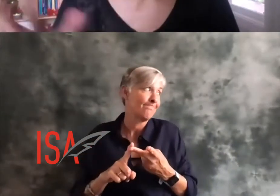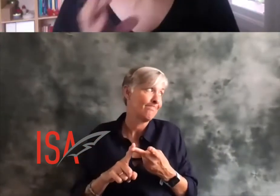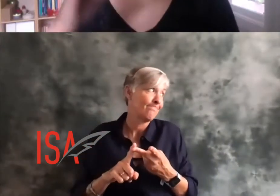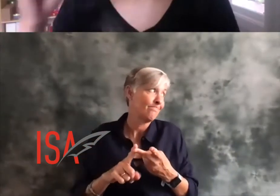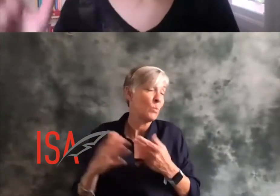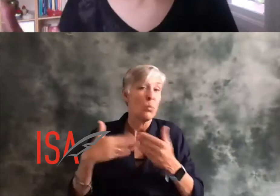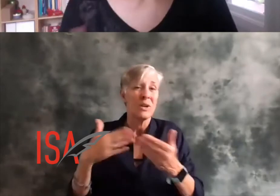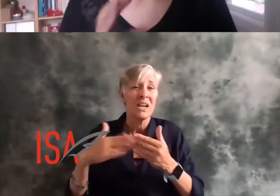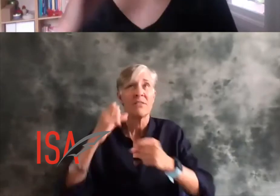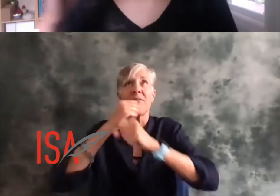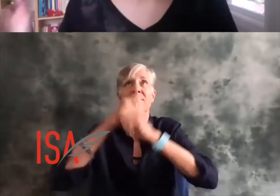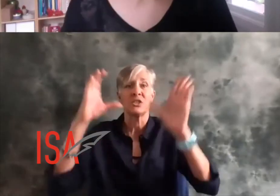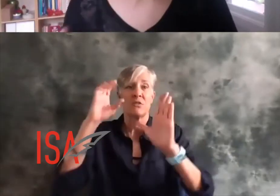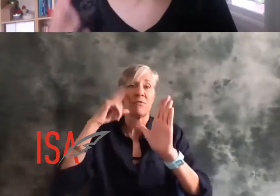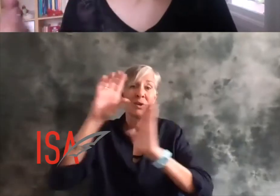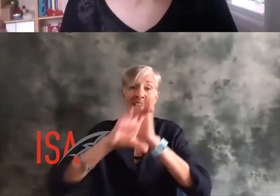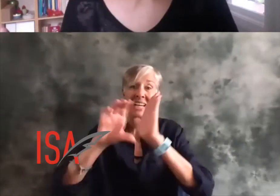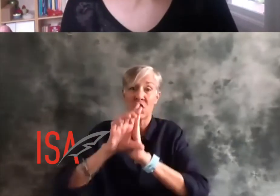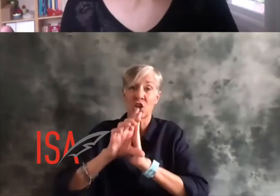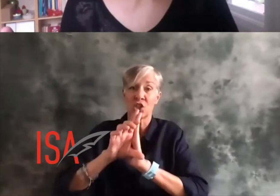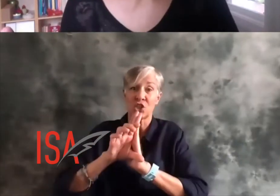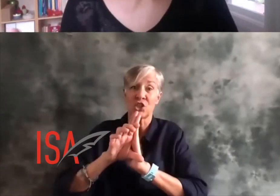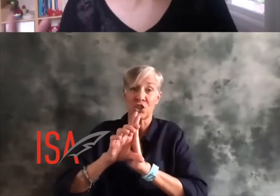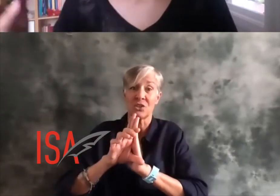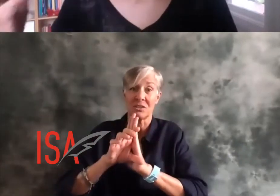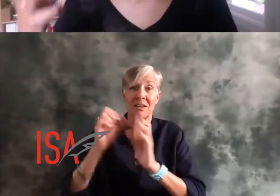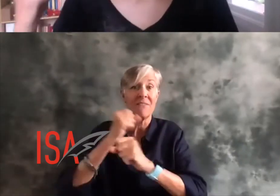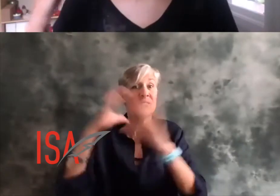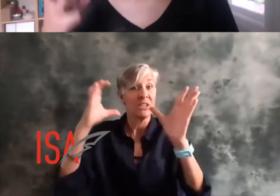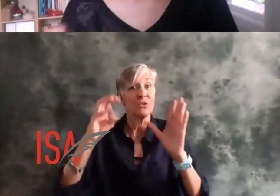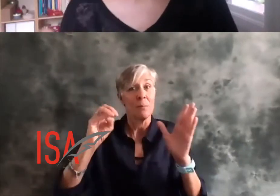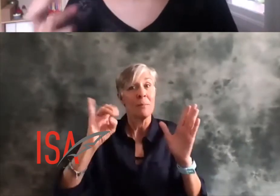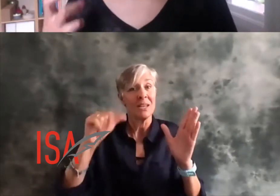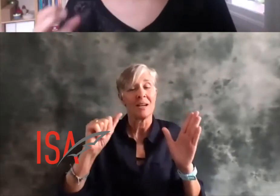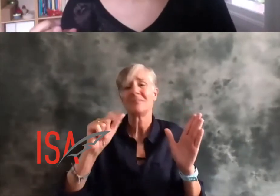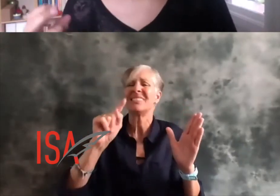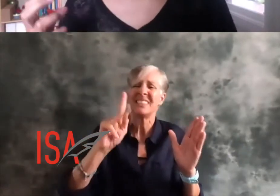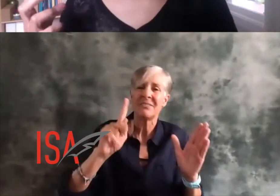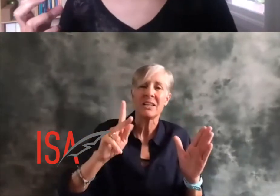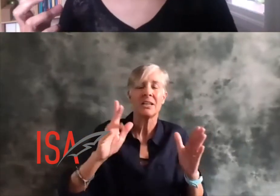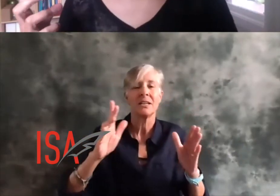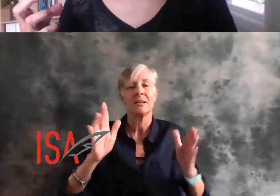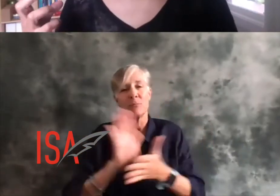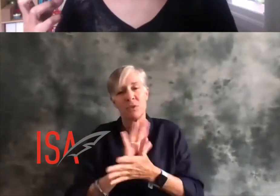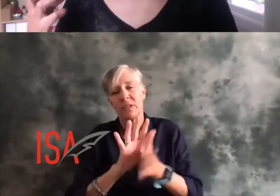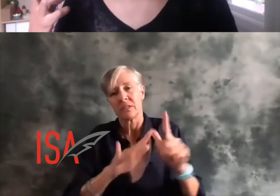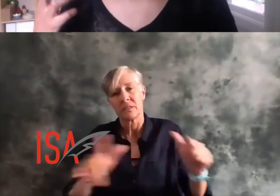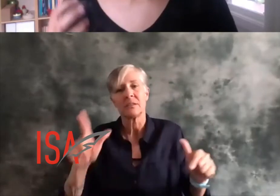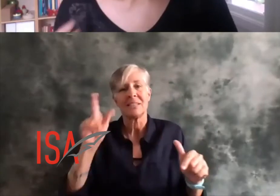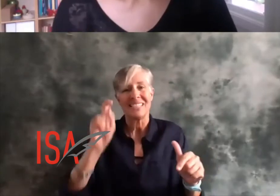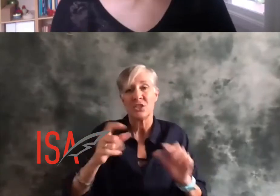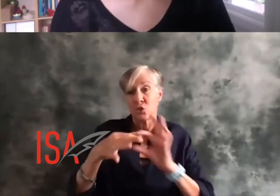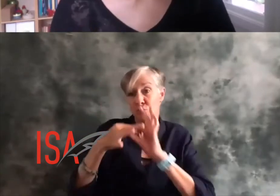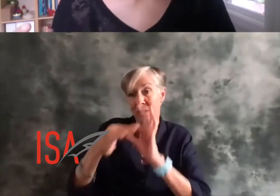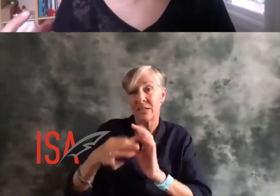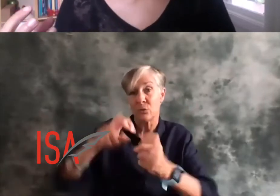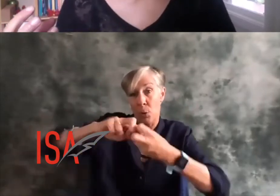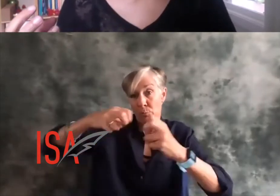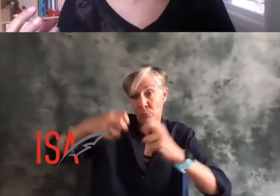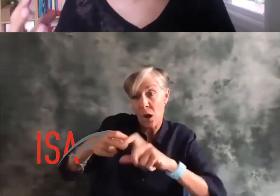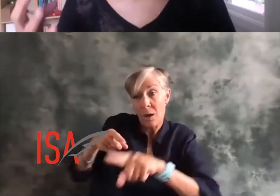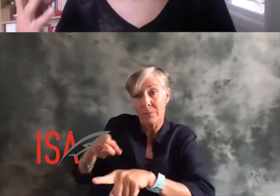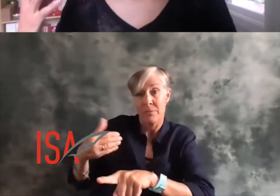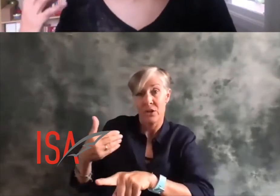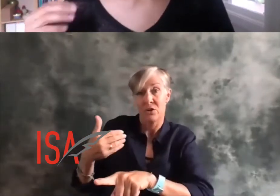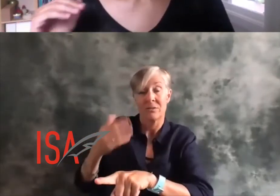whatever visual you're building, because we're talking about a visual medium, needs to relate to the problem that person is